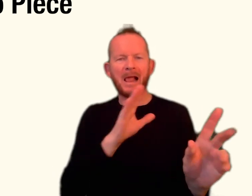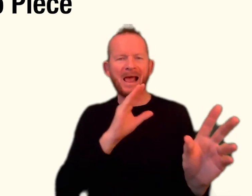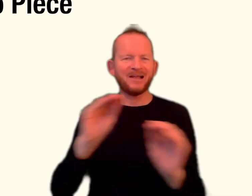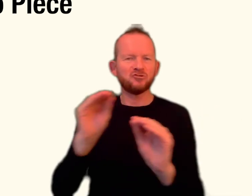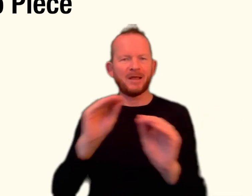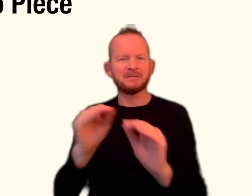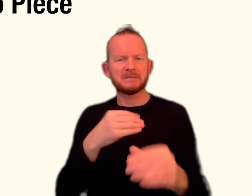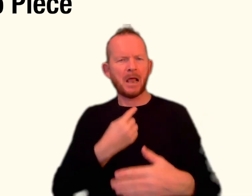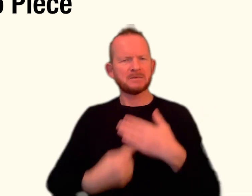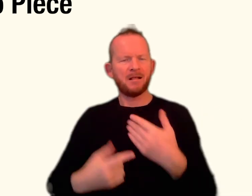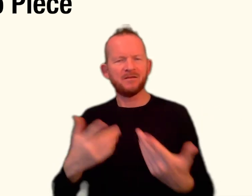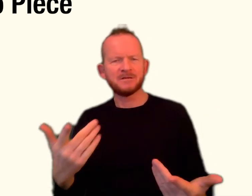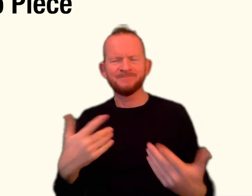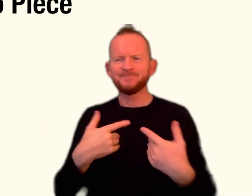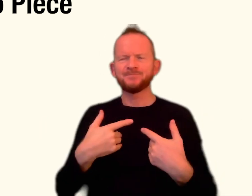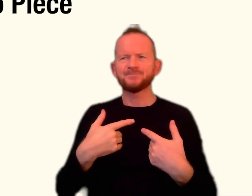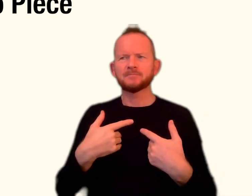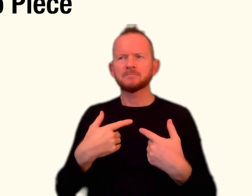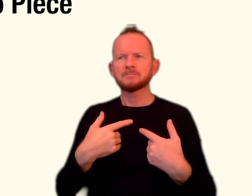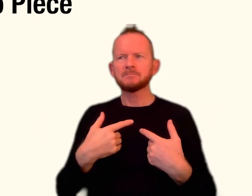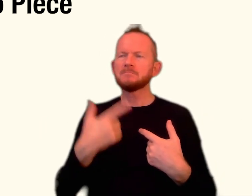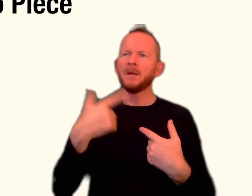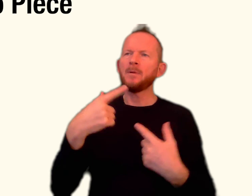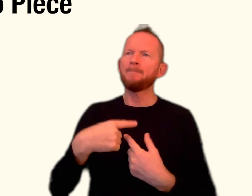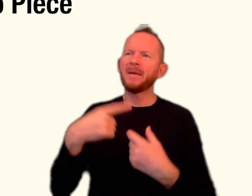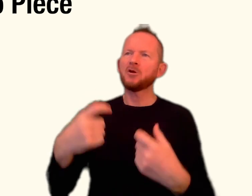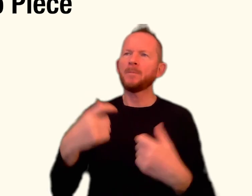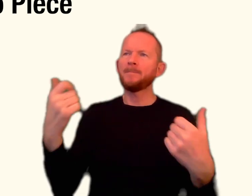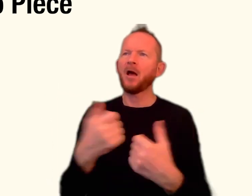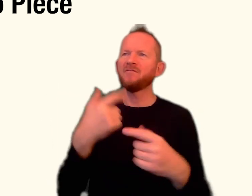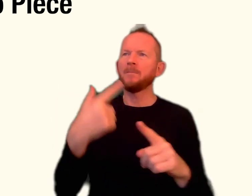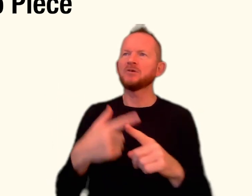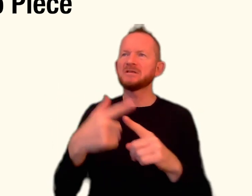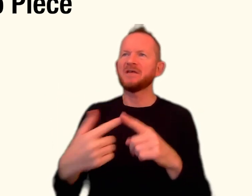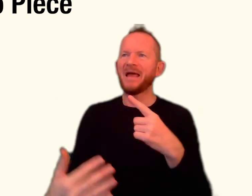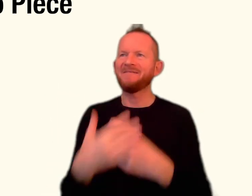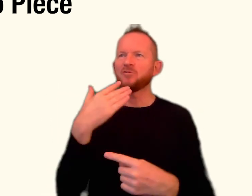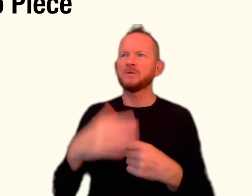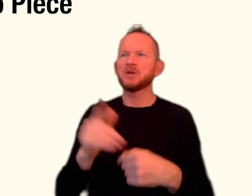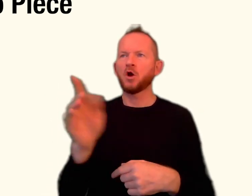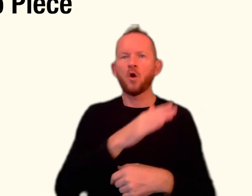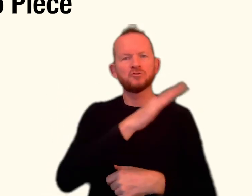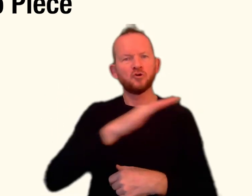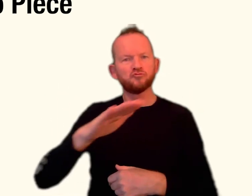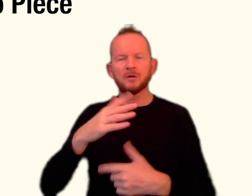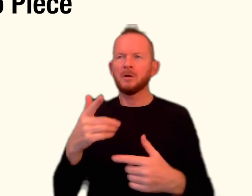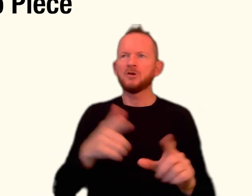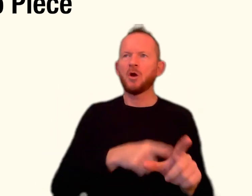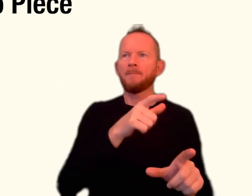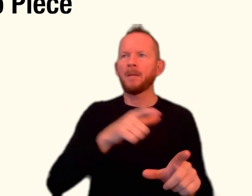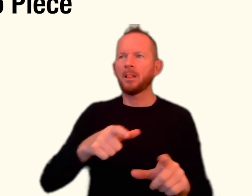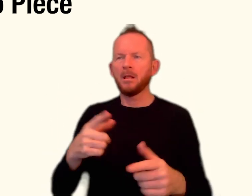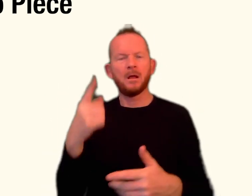and people making a powerful and positive influence on all children and young people, not just